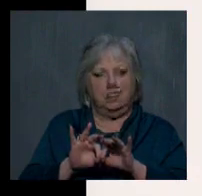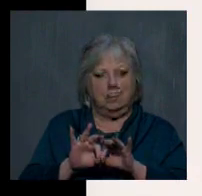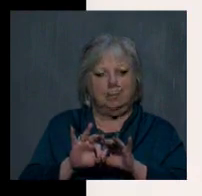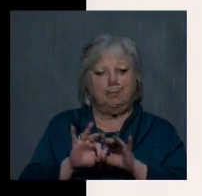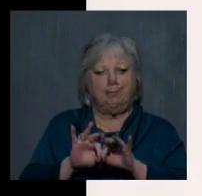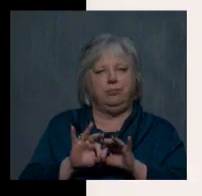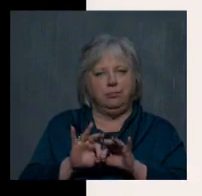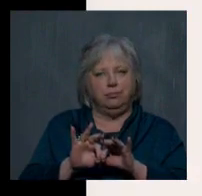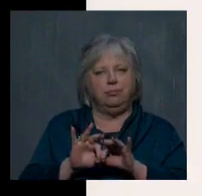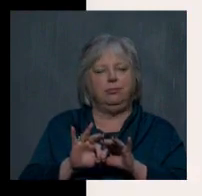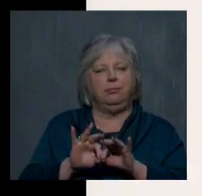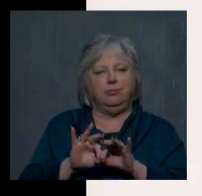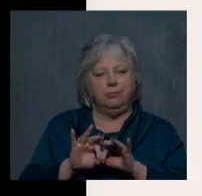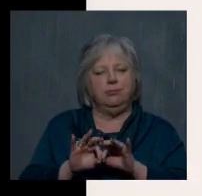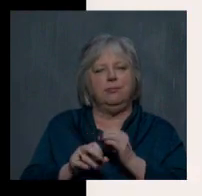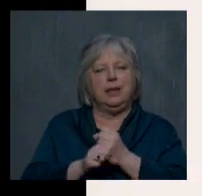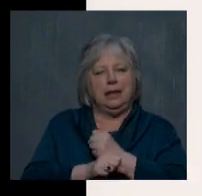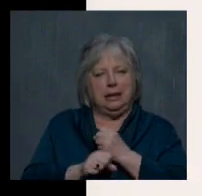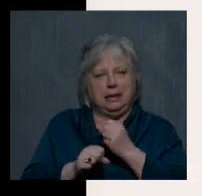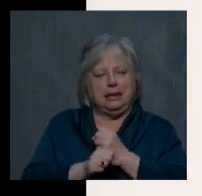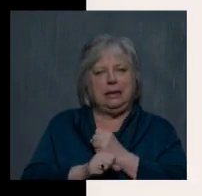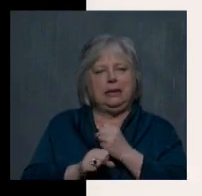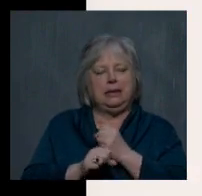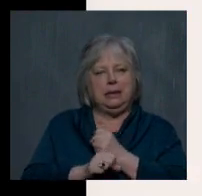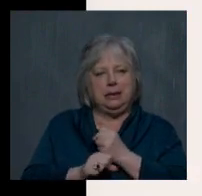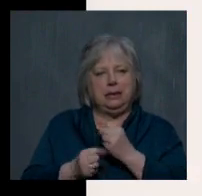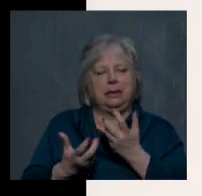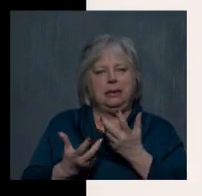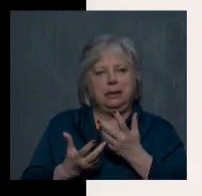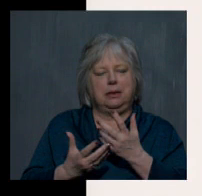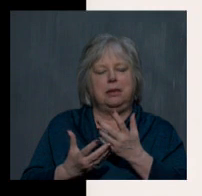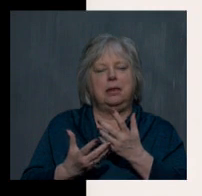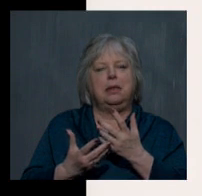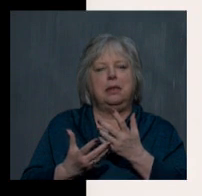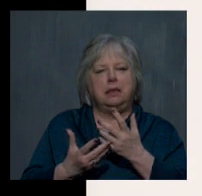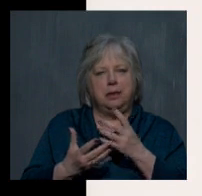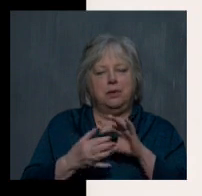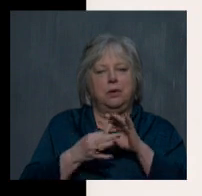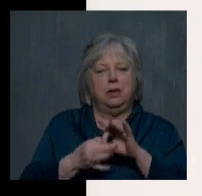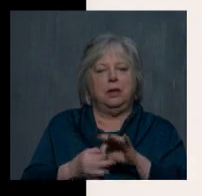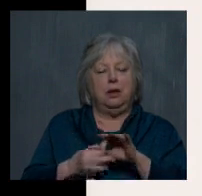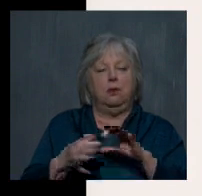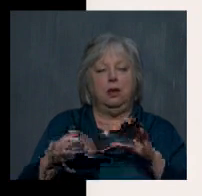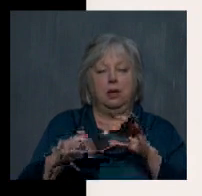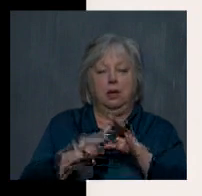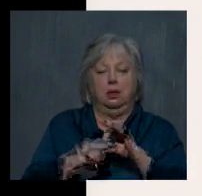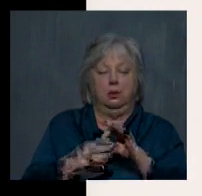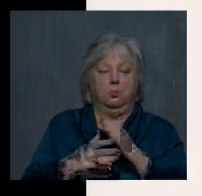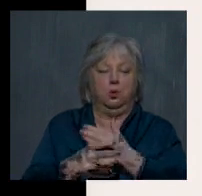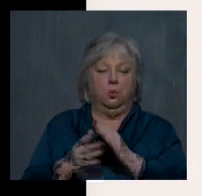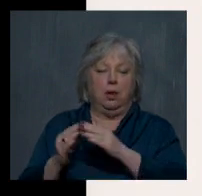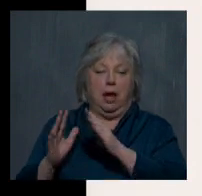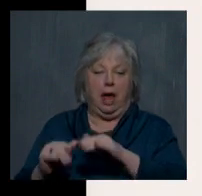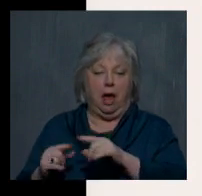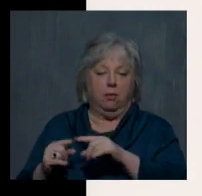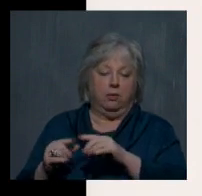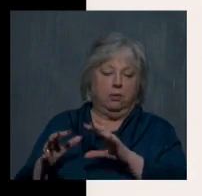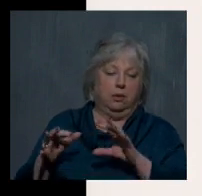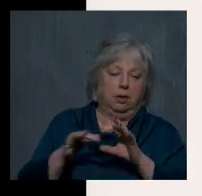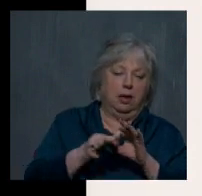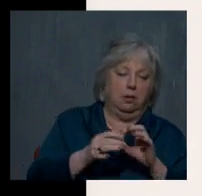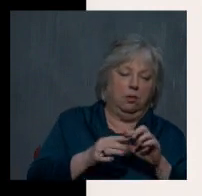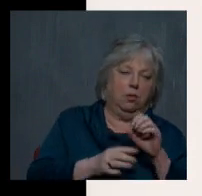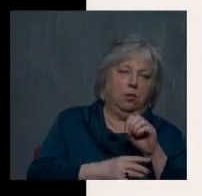some significance here relative to the issue of connection between the house and the